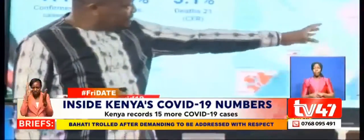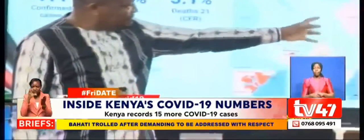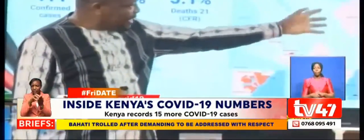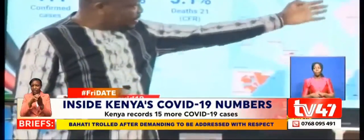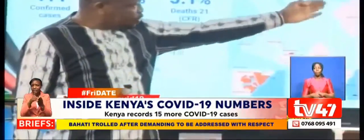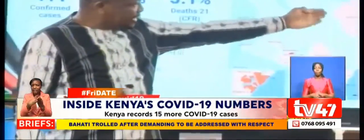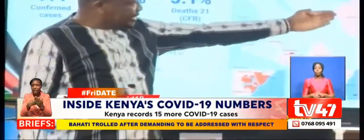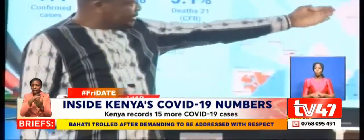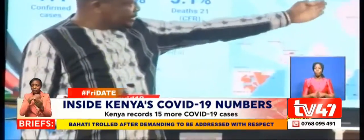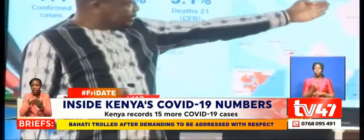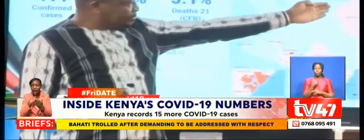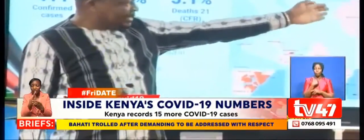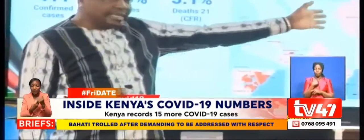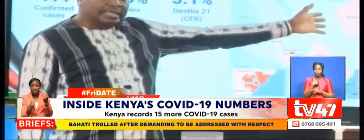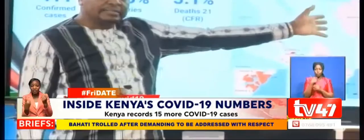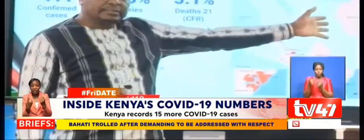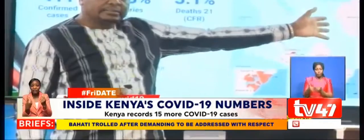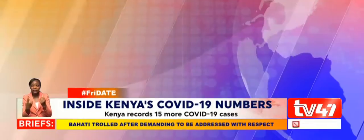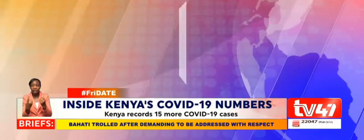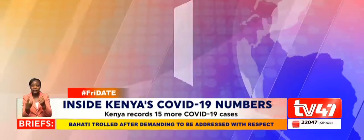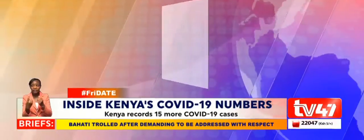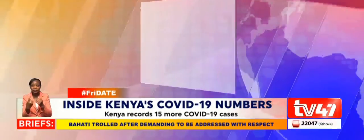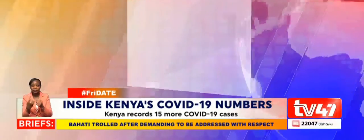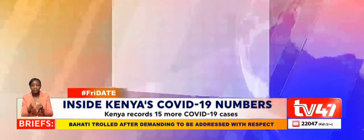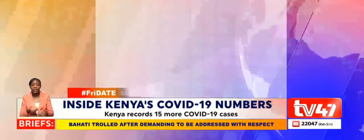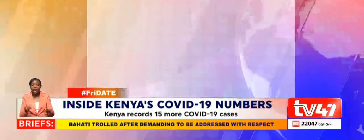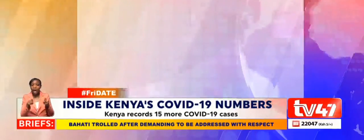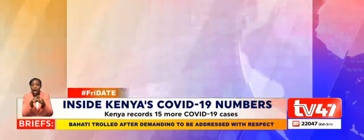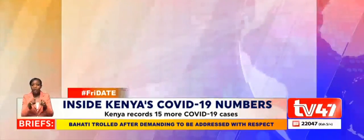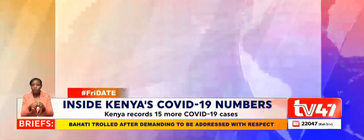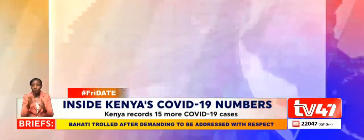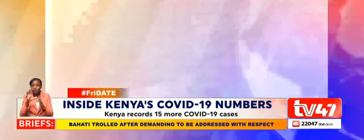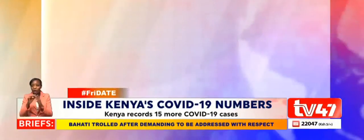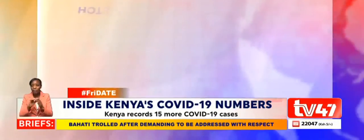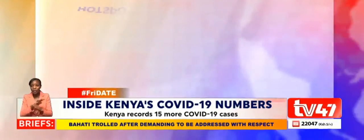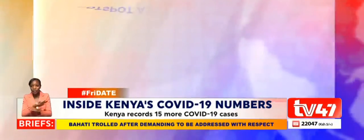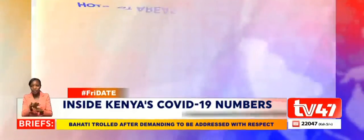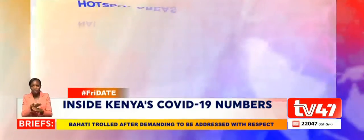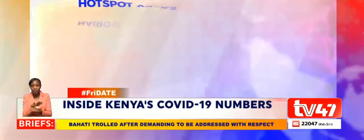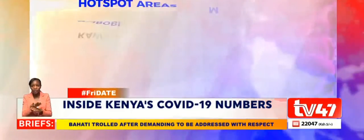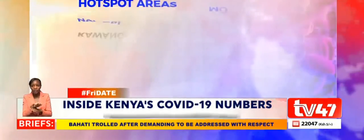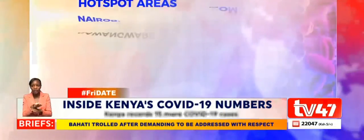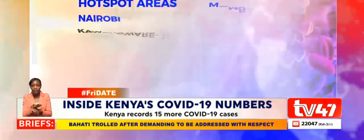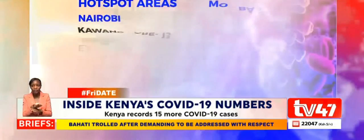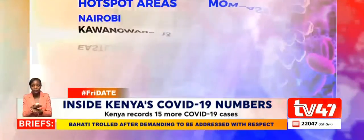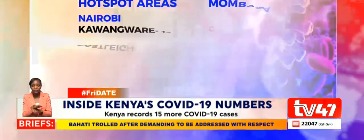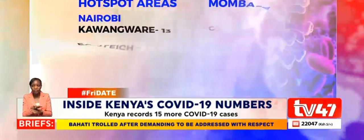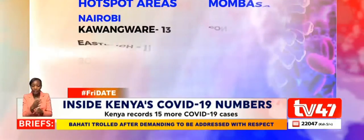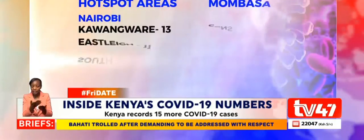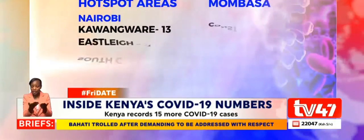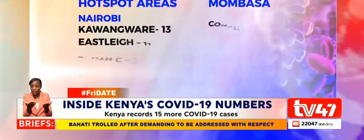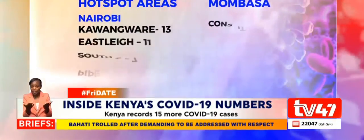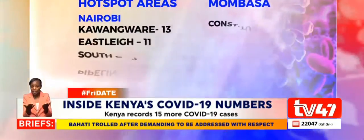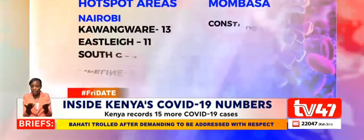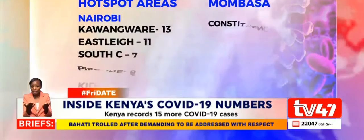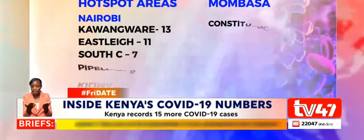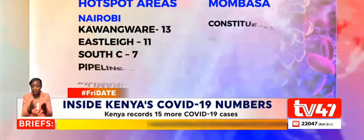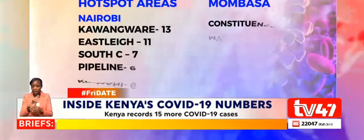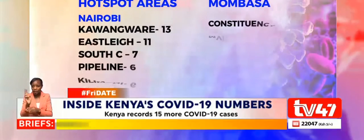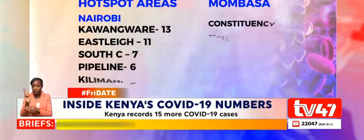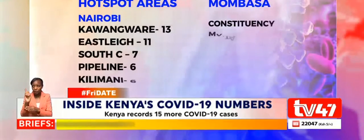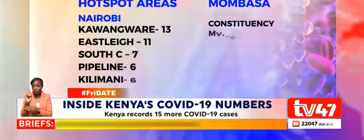that's why we have isolated Mandera. Among the areas that pose a threat of transmission of COVID-19 in